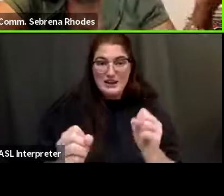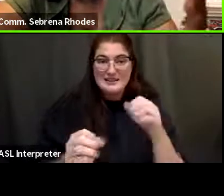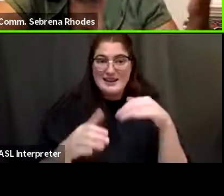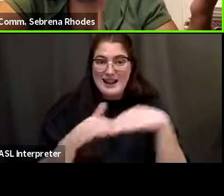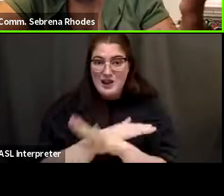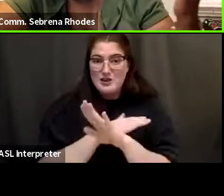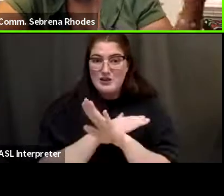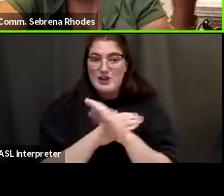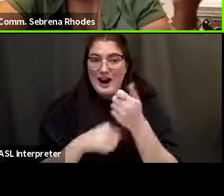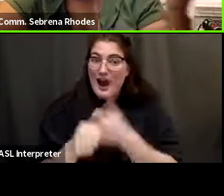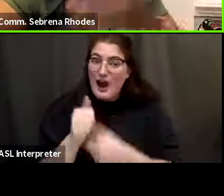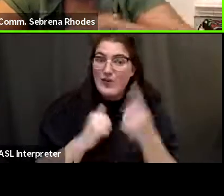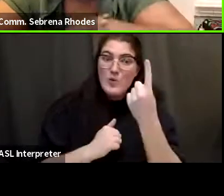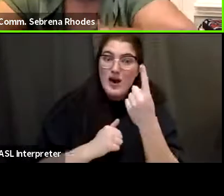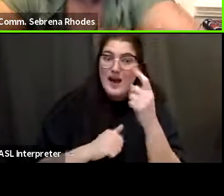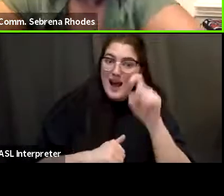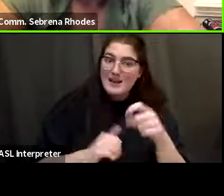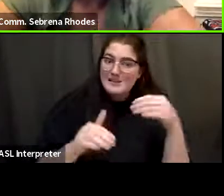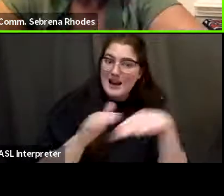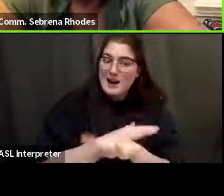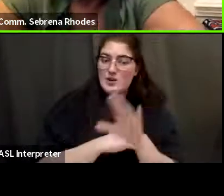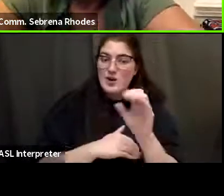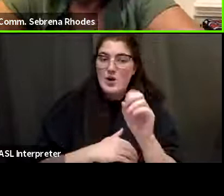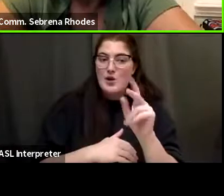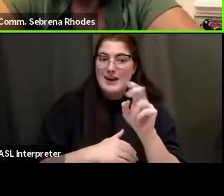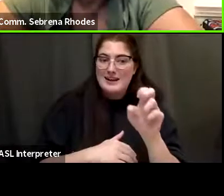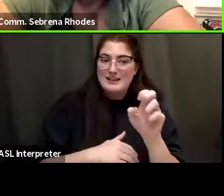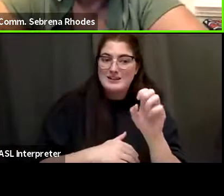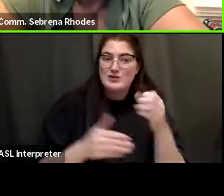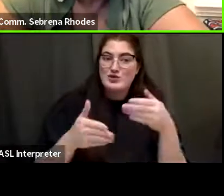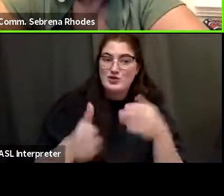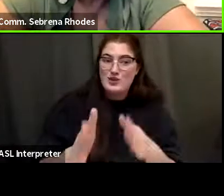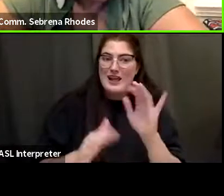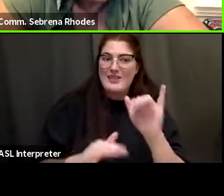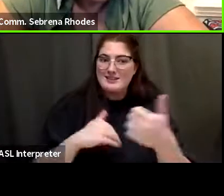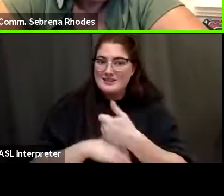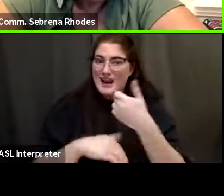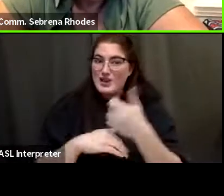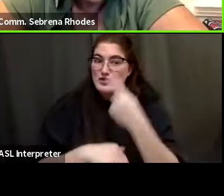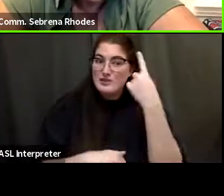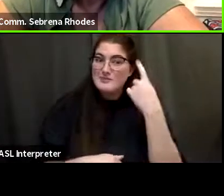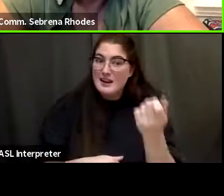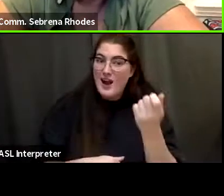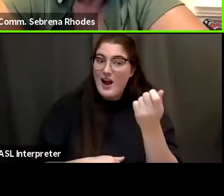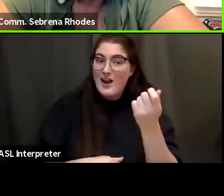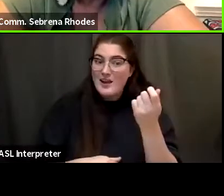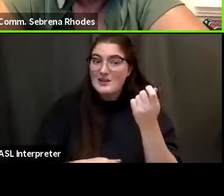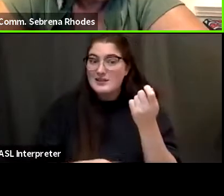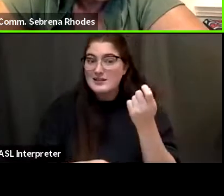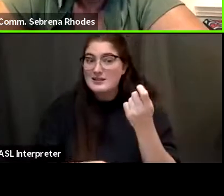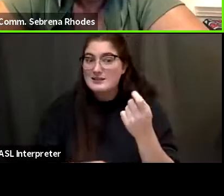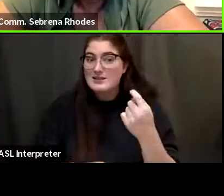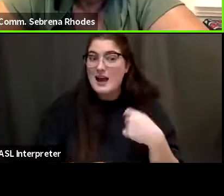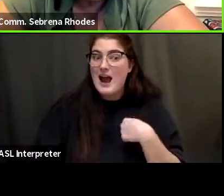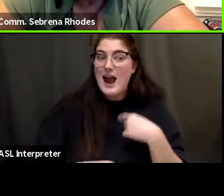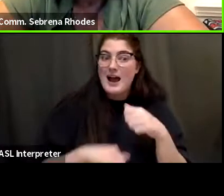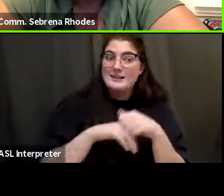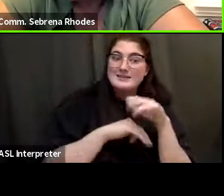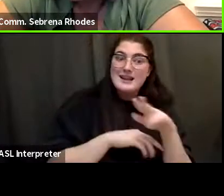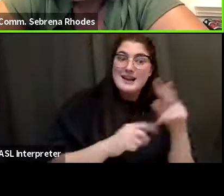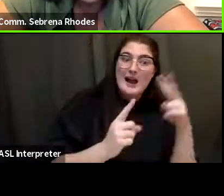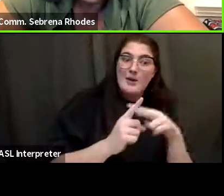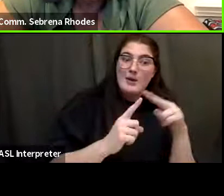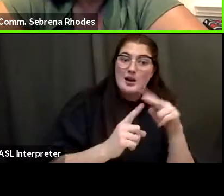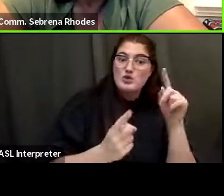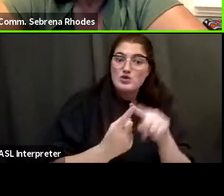Street. Everyone has to enter at Oakey Street, which is dangerous because I did send an application